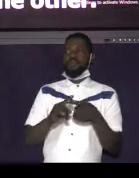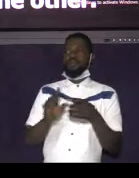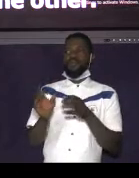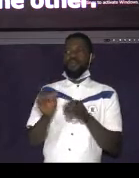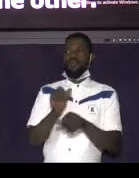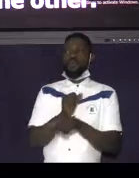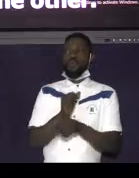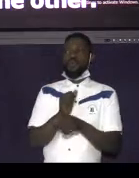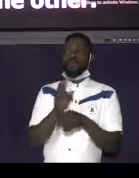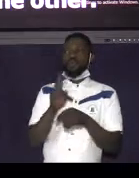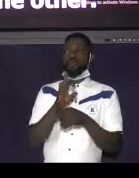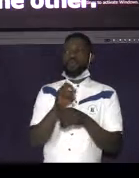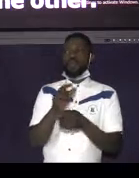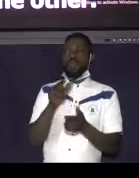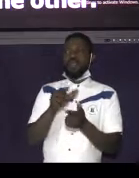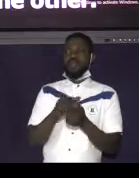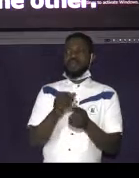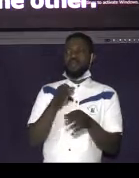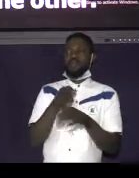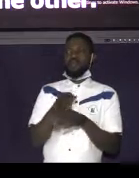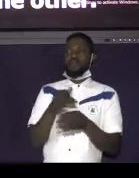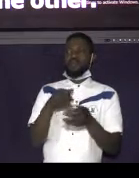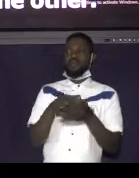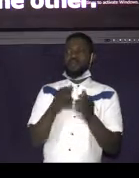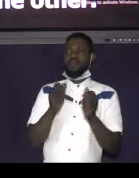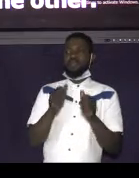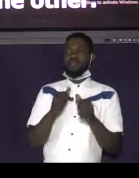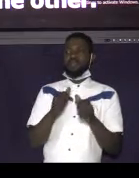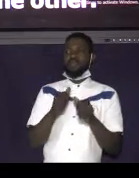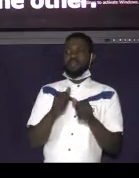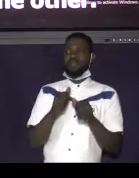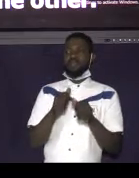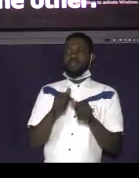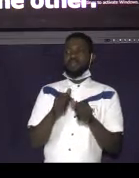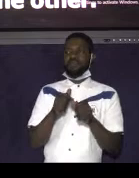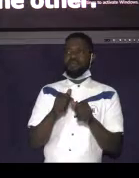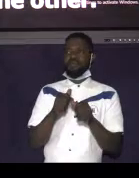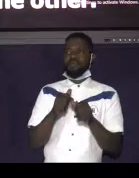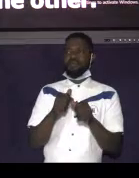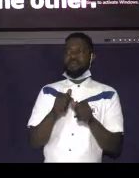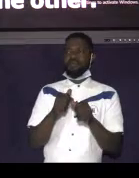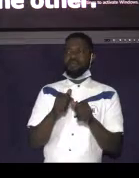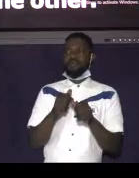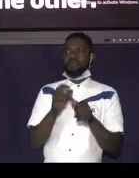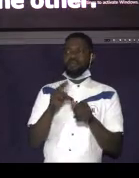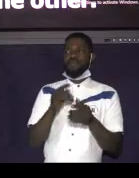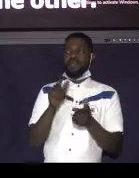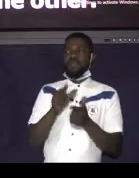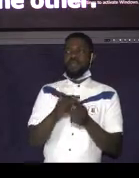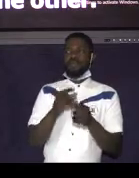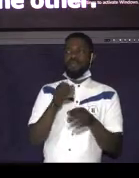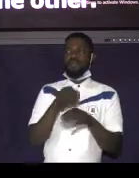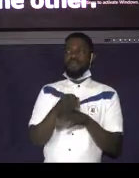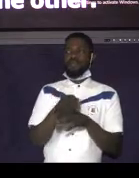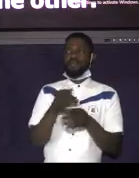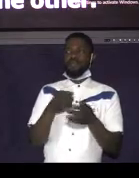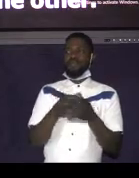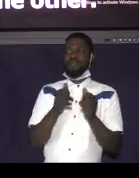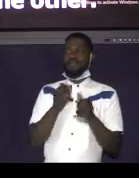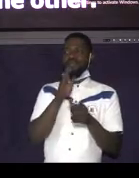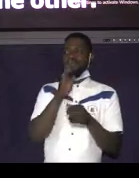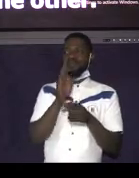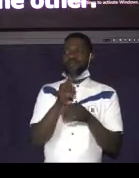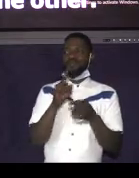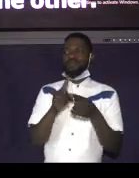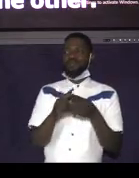walk using less force. A lever enables people to do work using less force. It can